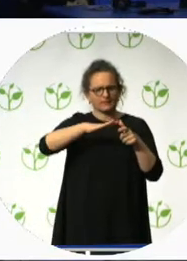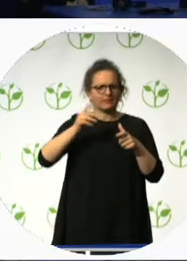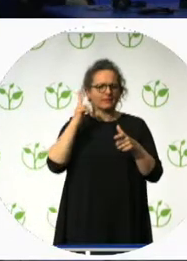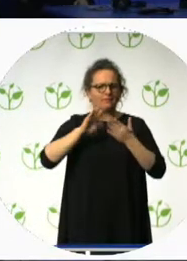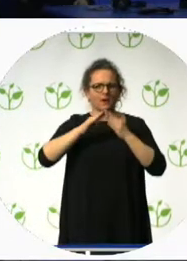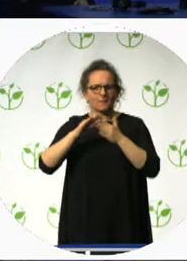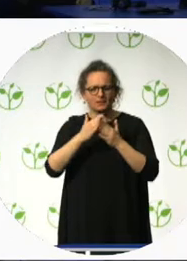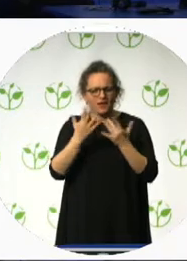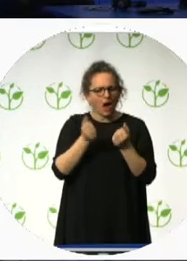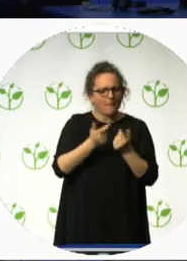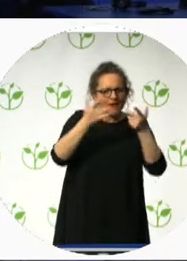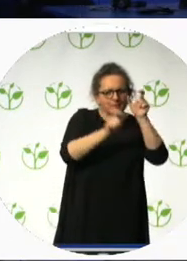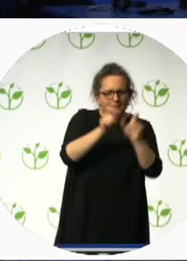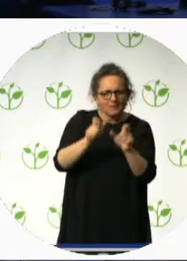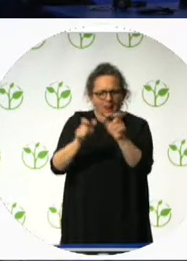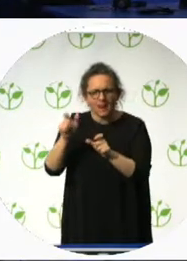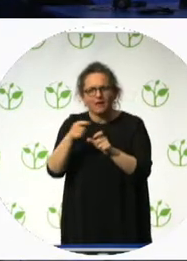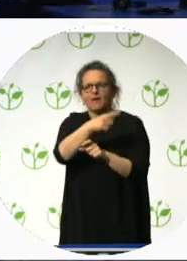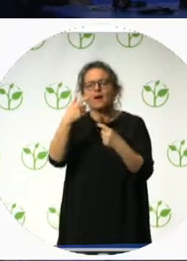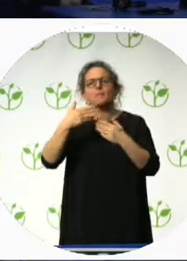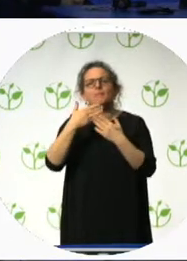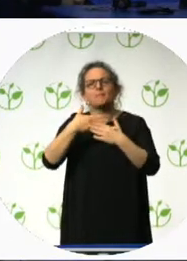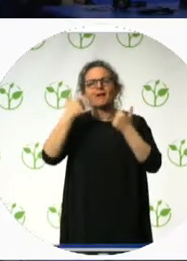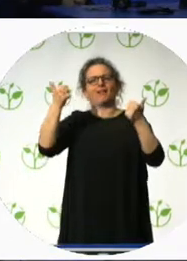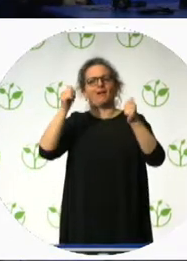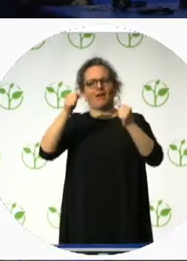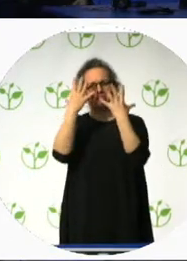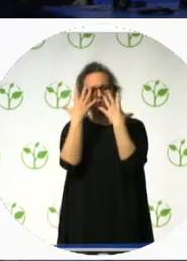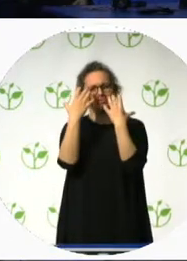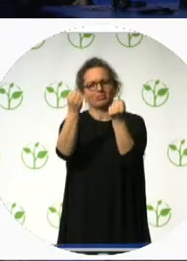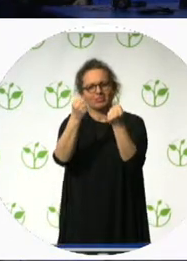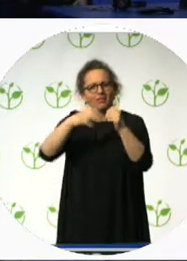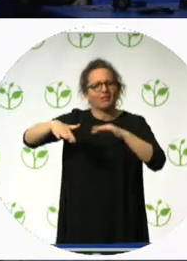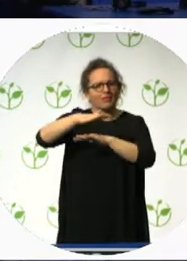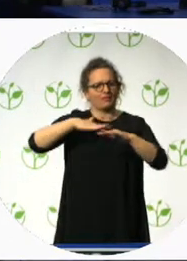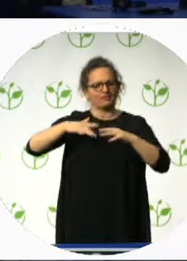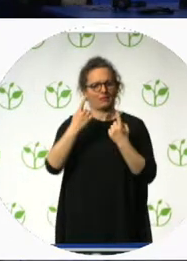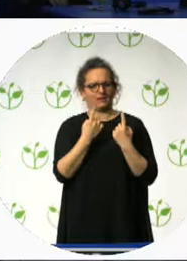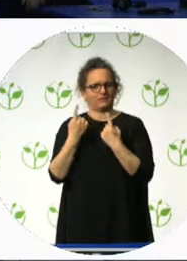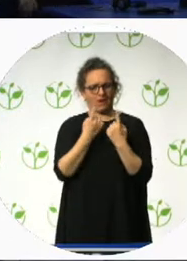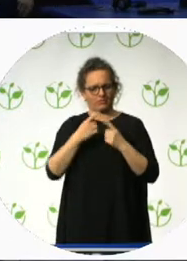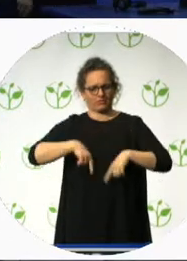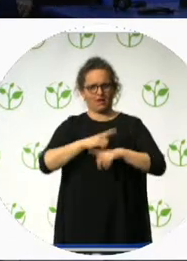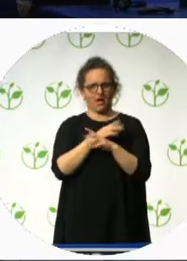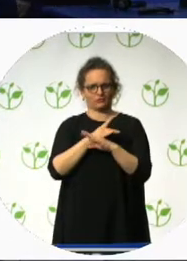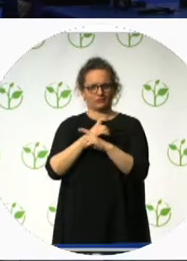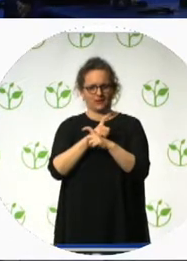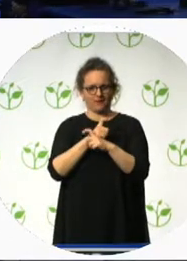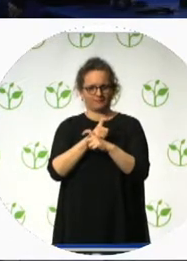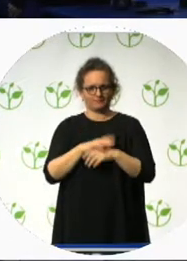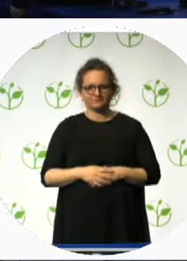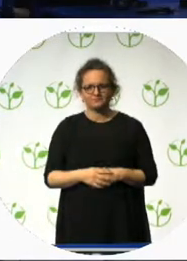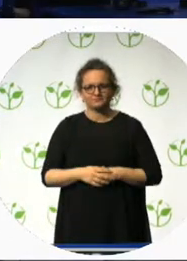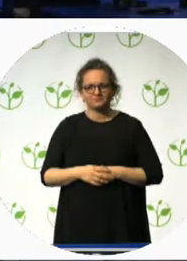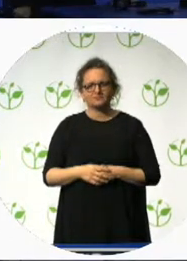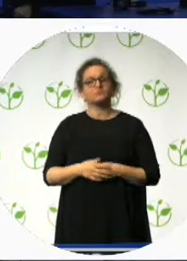idea why we are doing this, why we are doing our work, and why we make it with this enthusiasm and engagement. We have